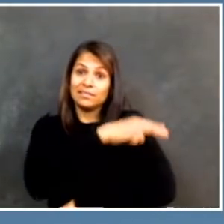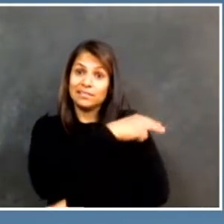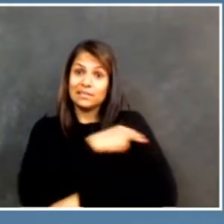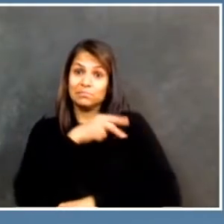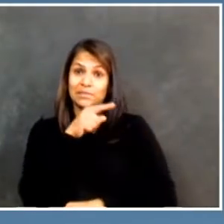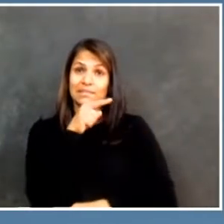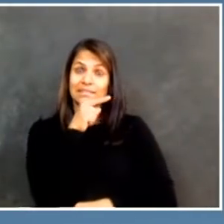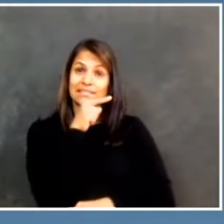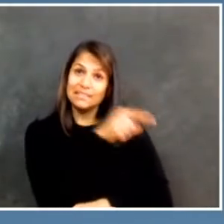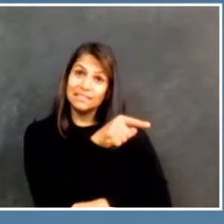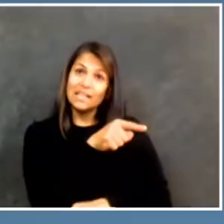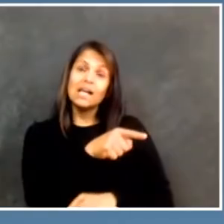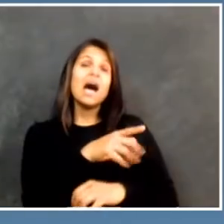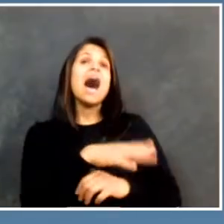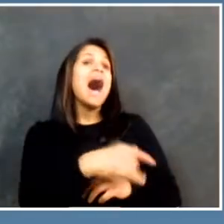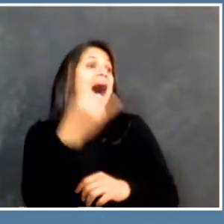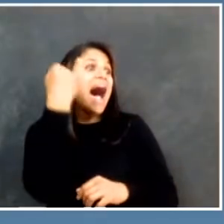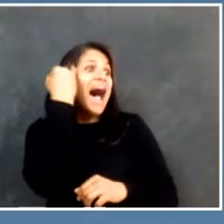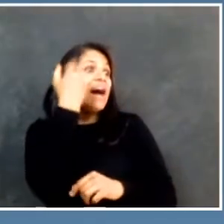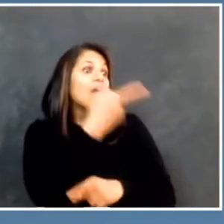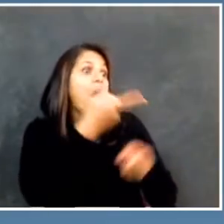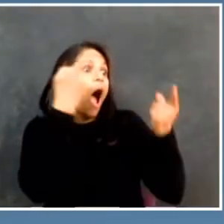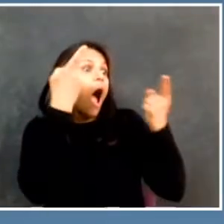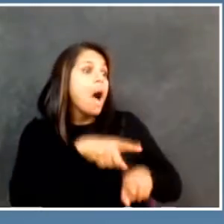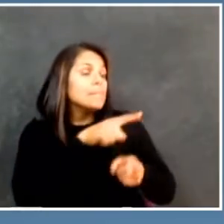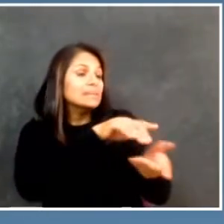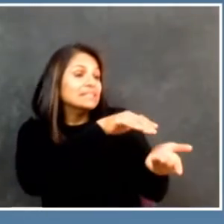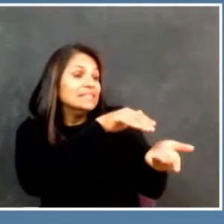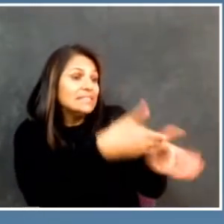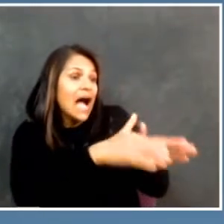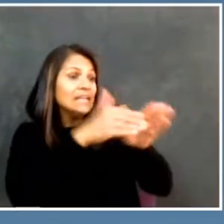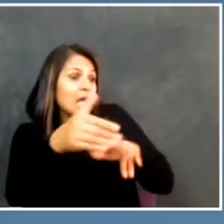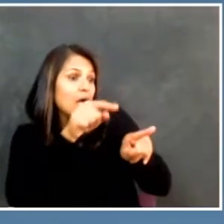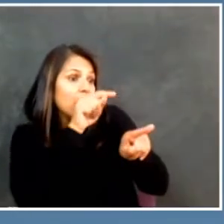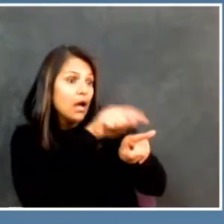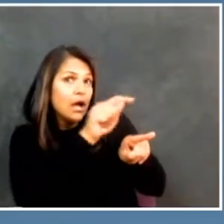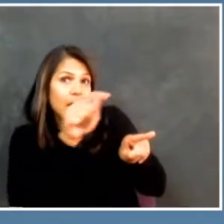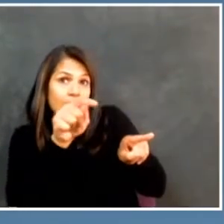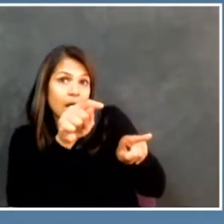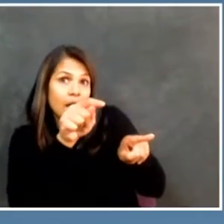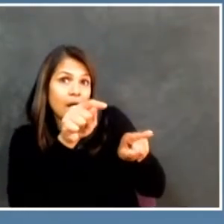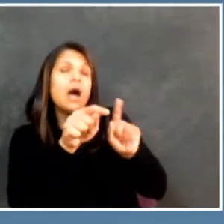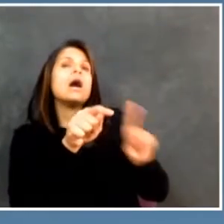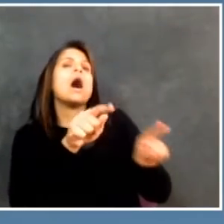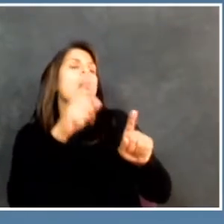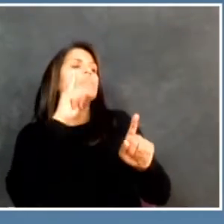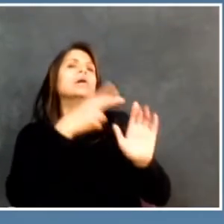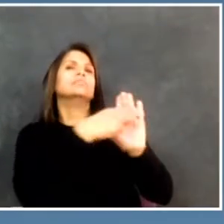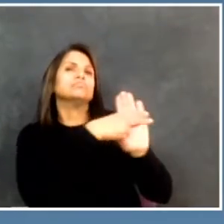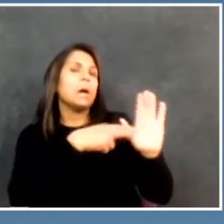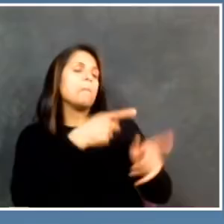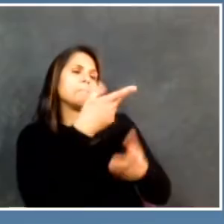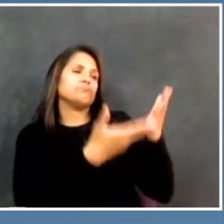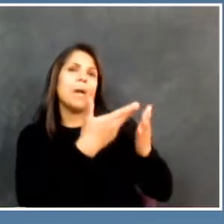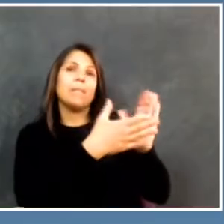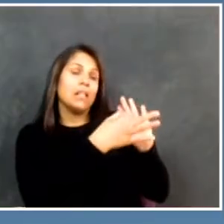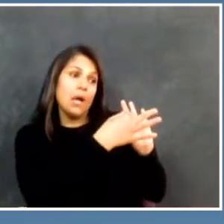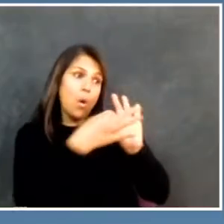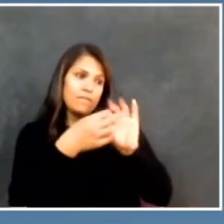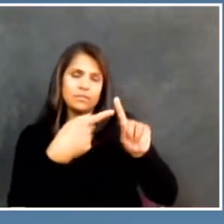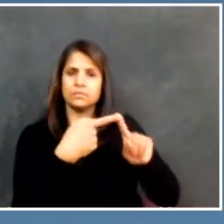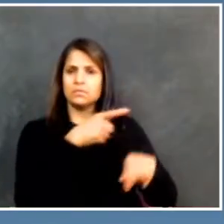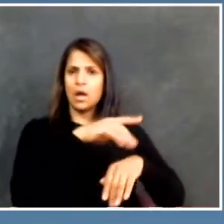done. That being said, I think how to tease apart what happened with the